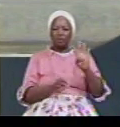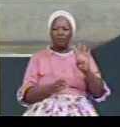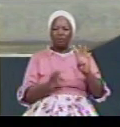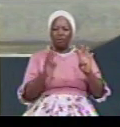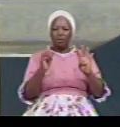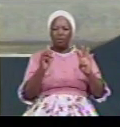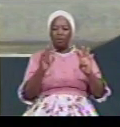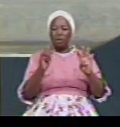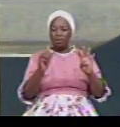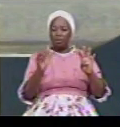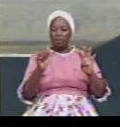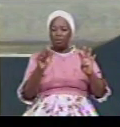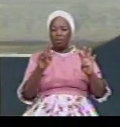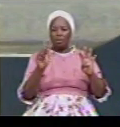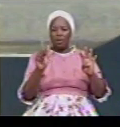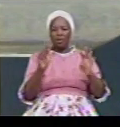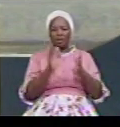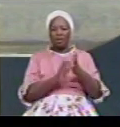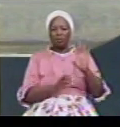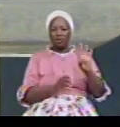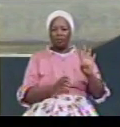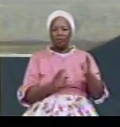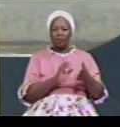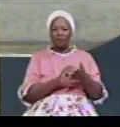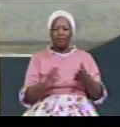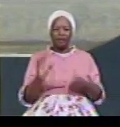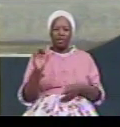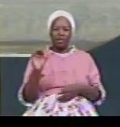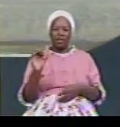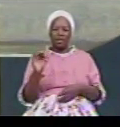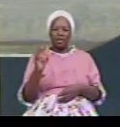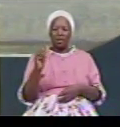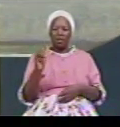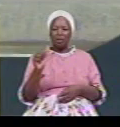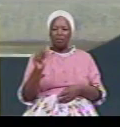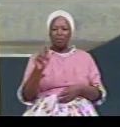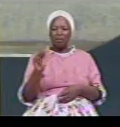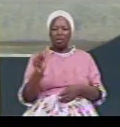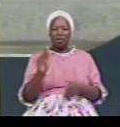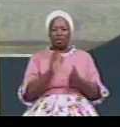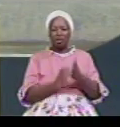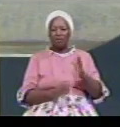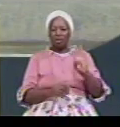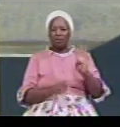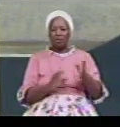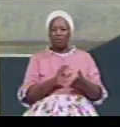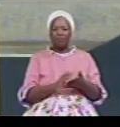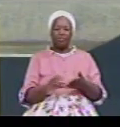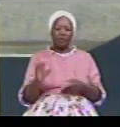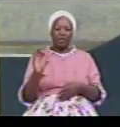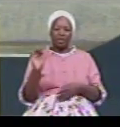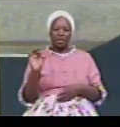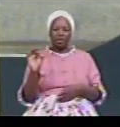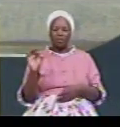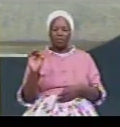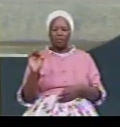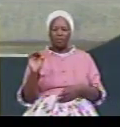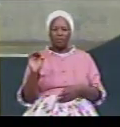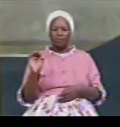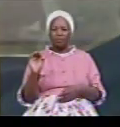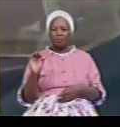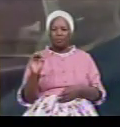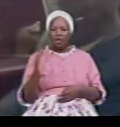19, Mark chapter 4, Verse 19. And